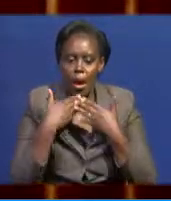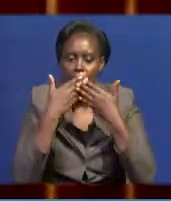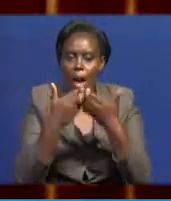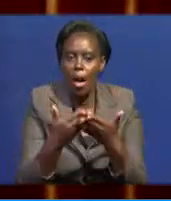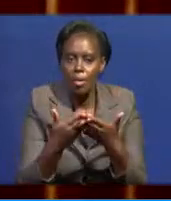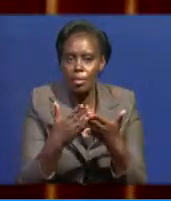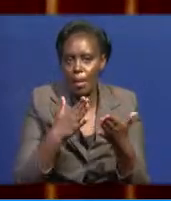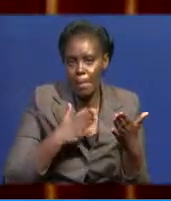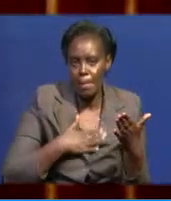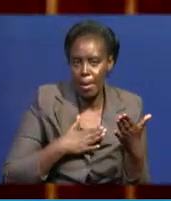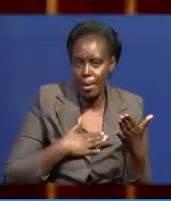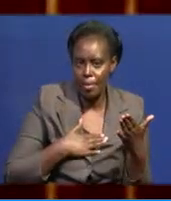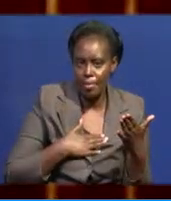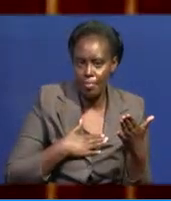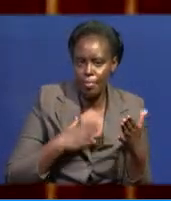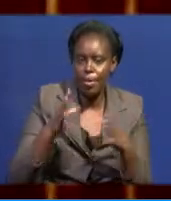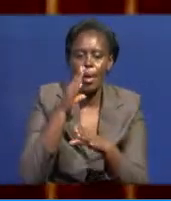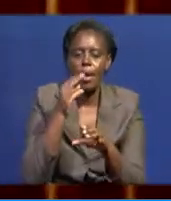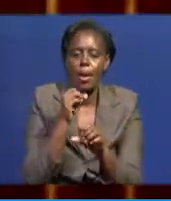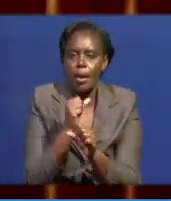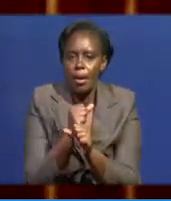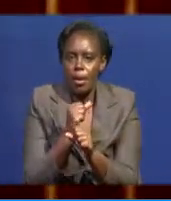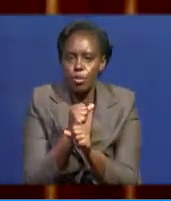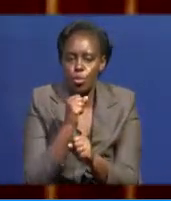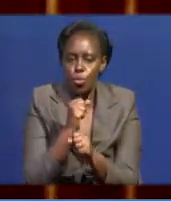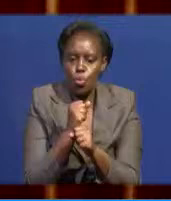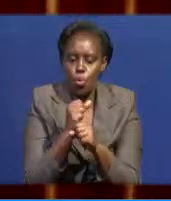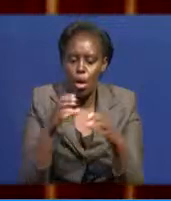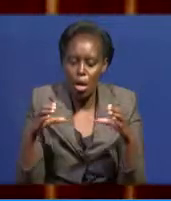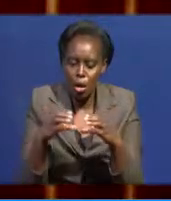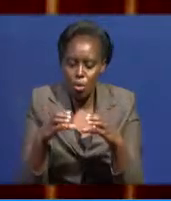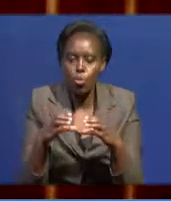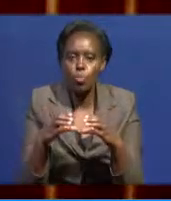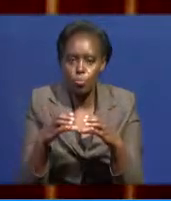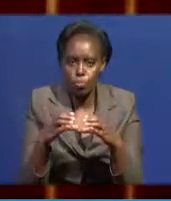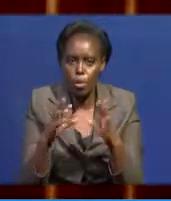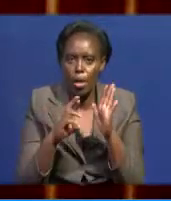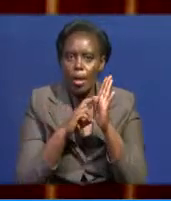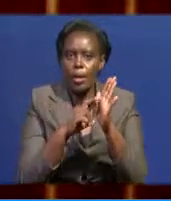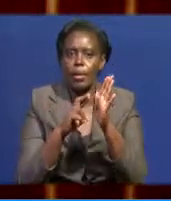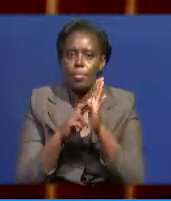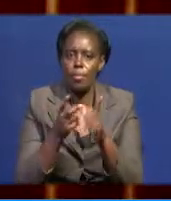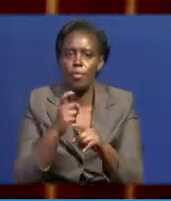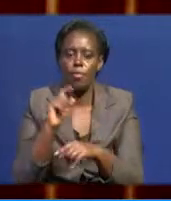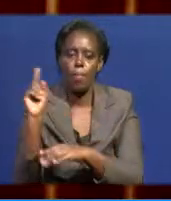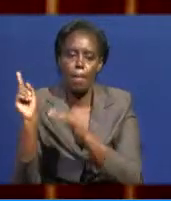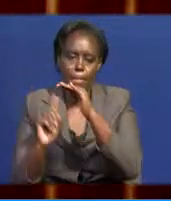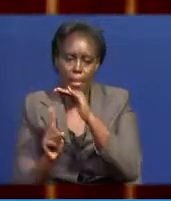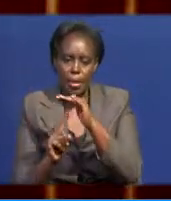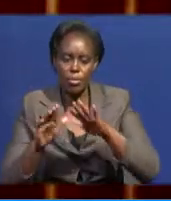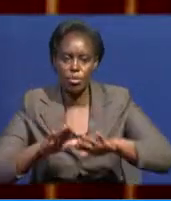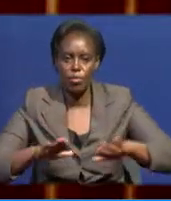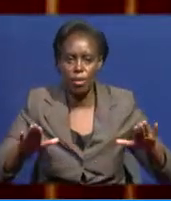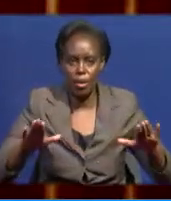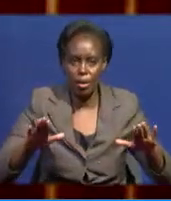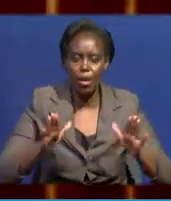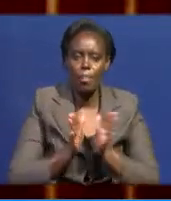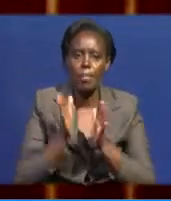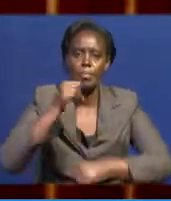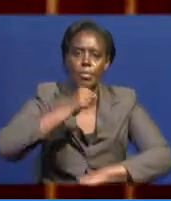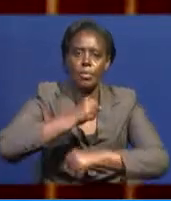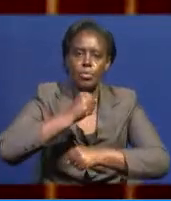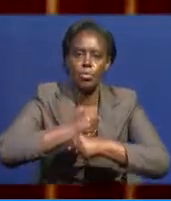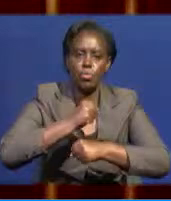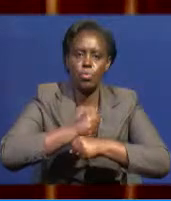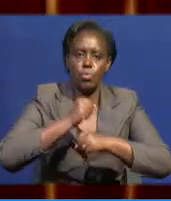as follows. A multi-agency working group consisting of representatives from the Ministry of Lands, Public